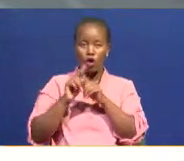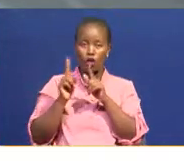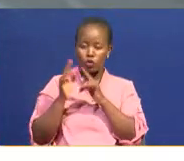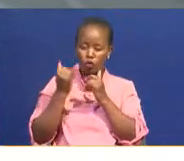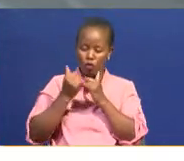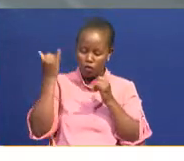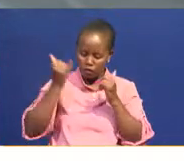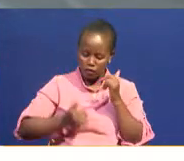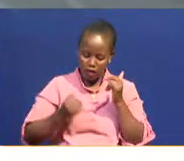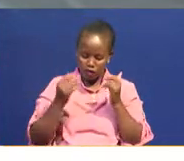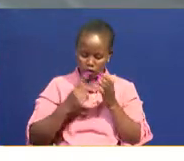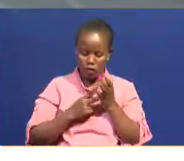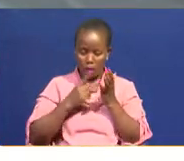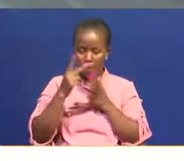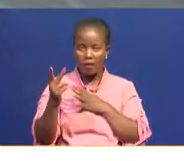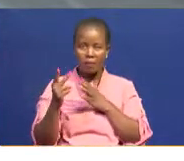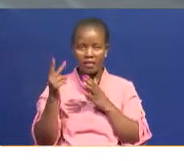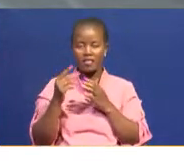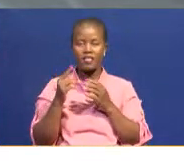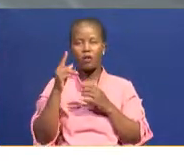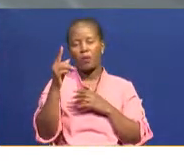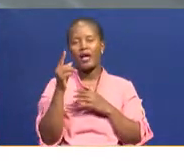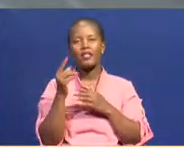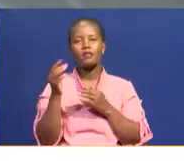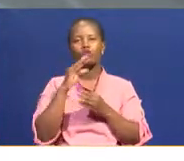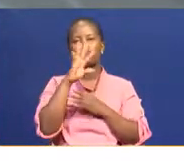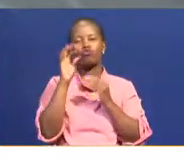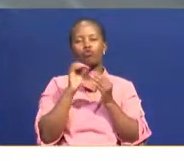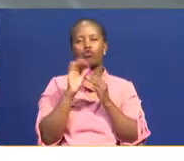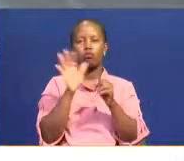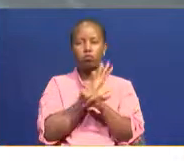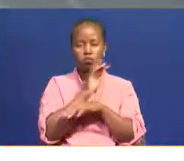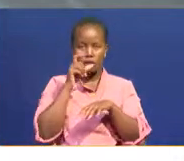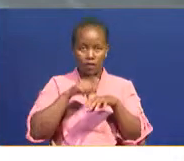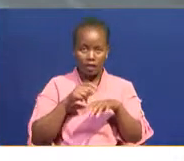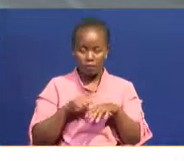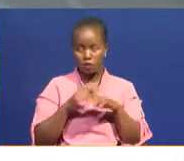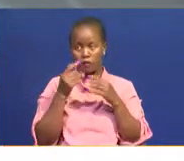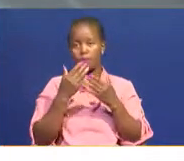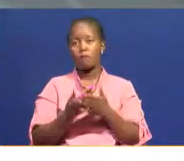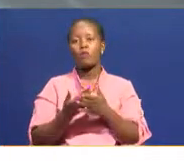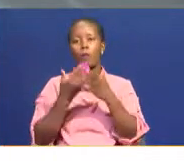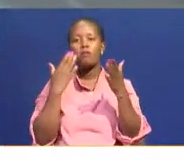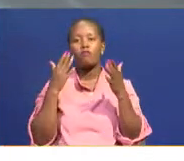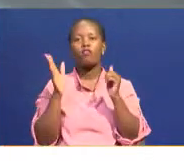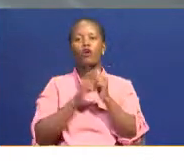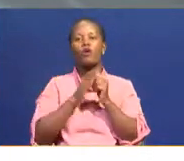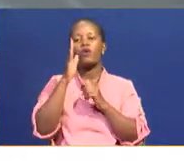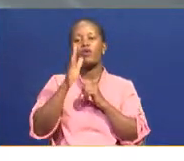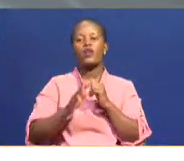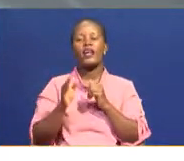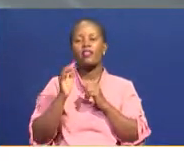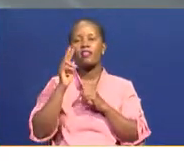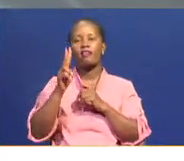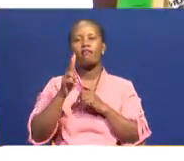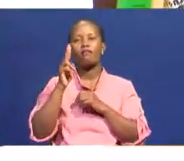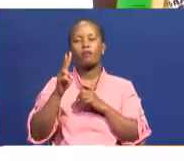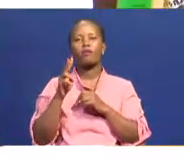of the matter be payable in one installment or on before 9th